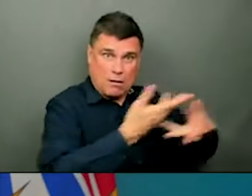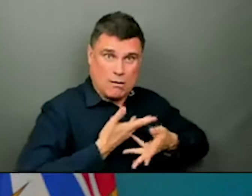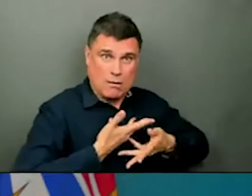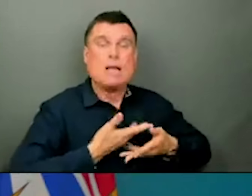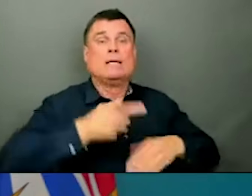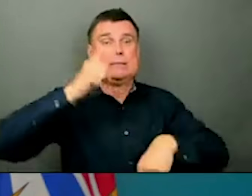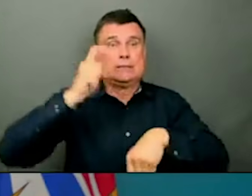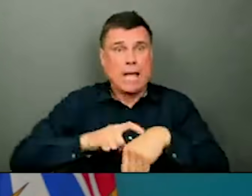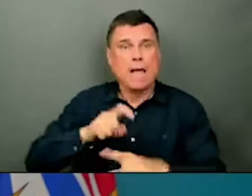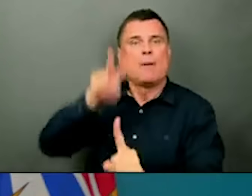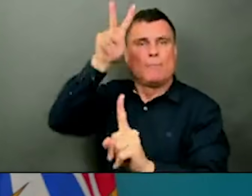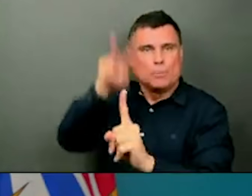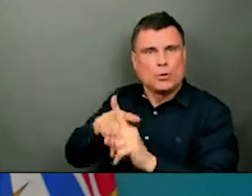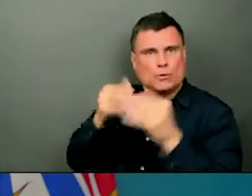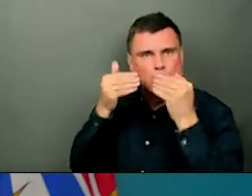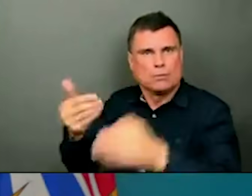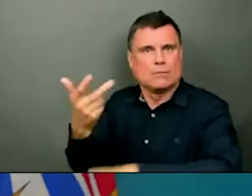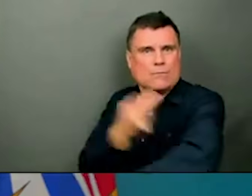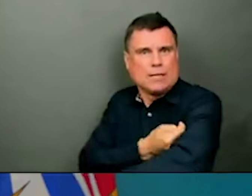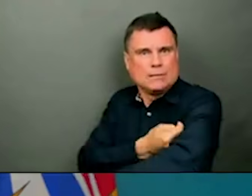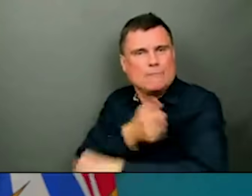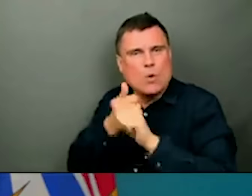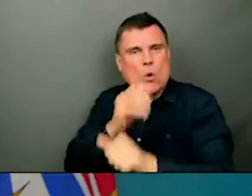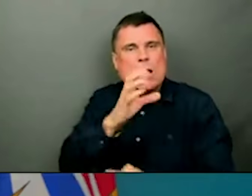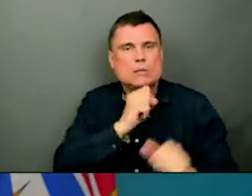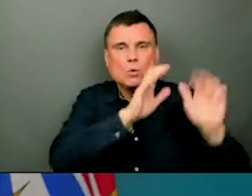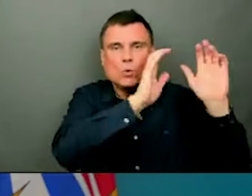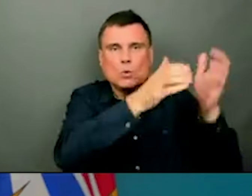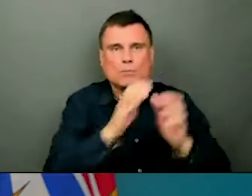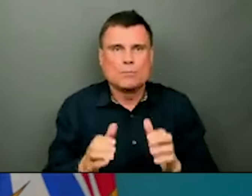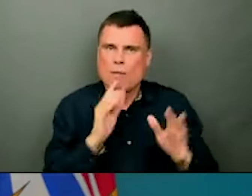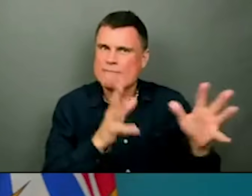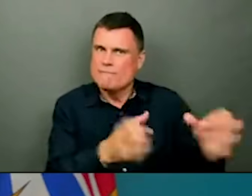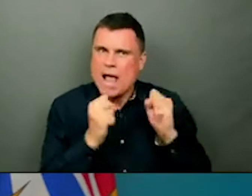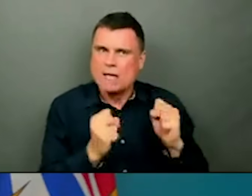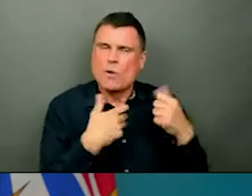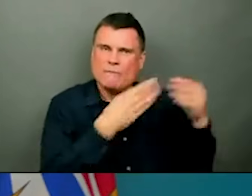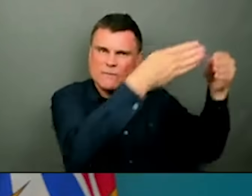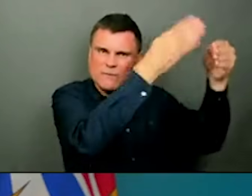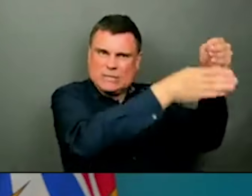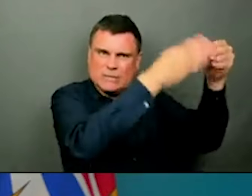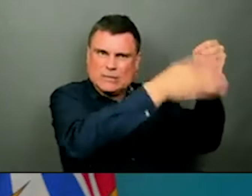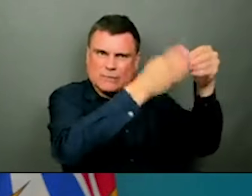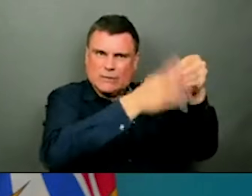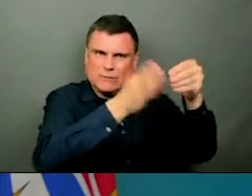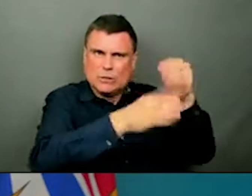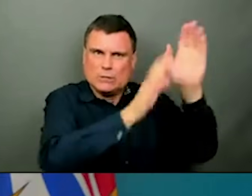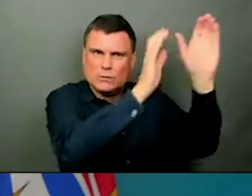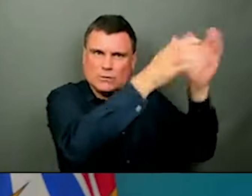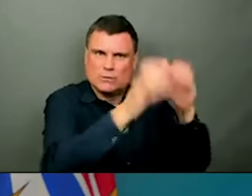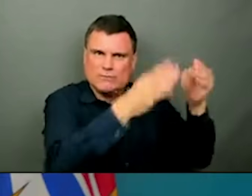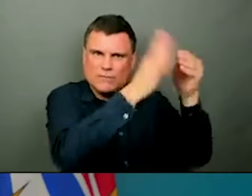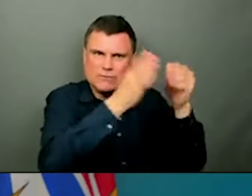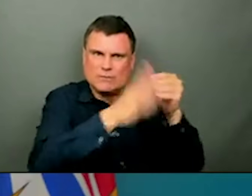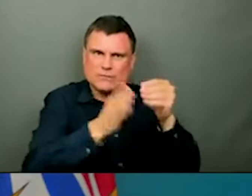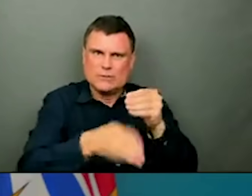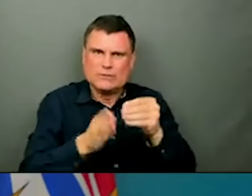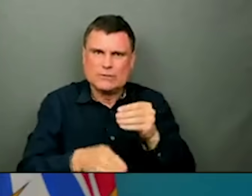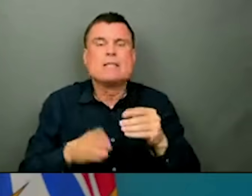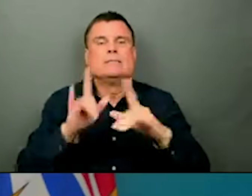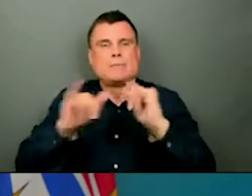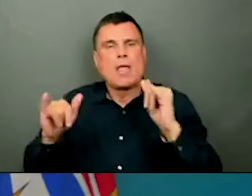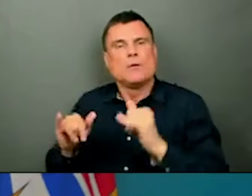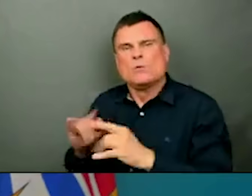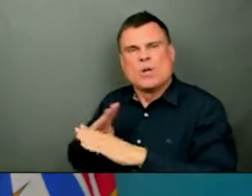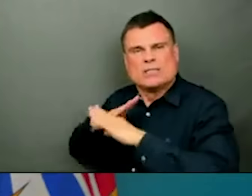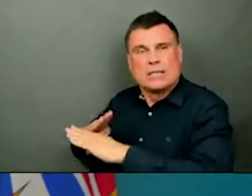we are going to be moving through the age cohorts very quickly, particularly in hotspot areas. And Dr. Ballum and her team will be updating